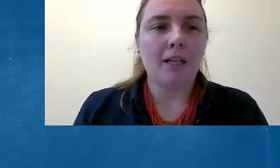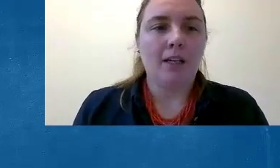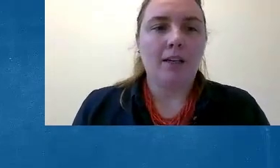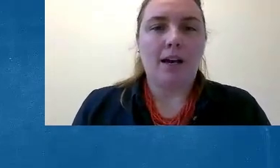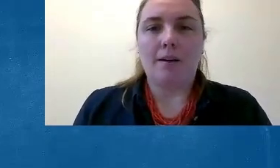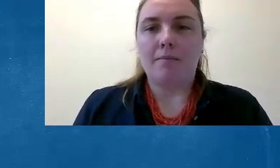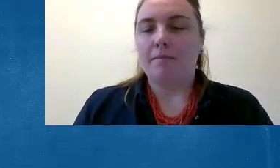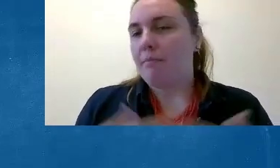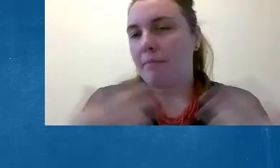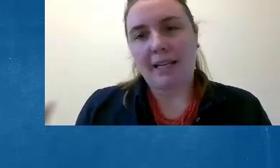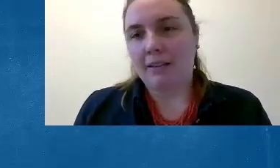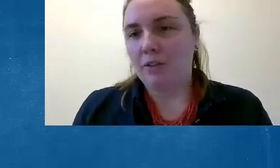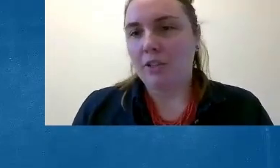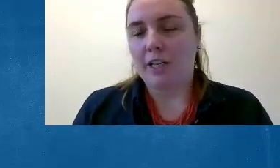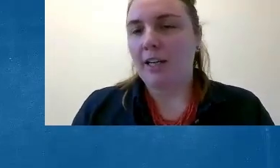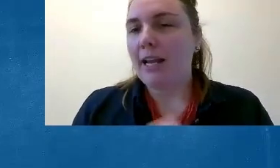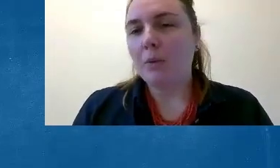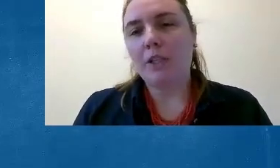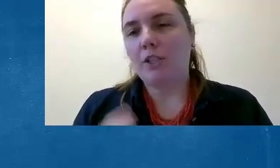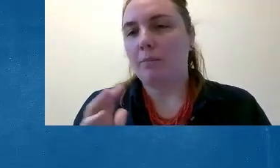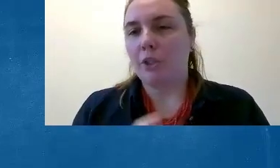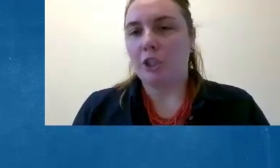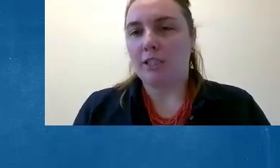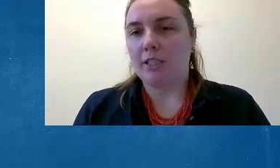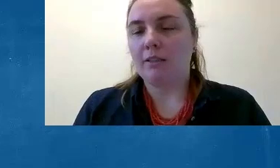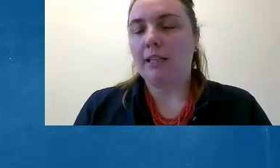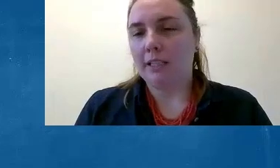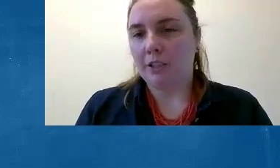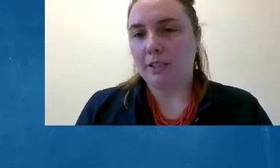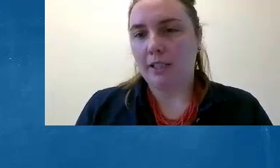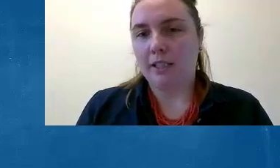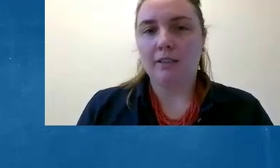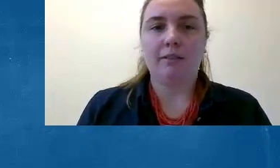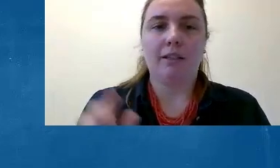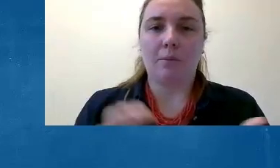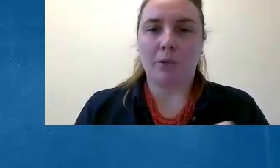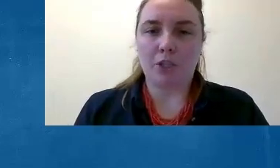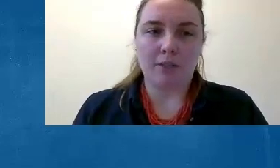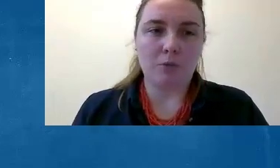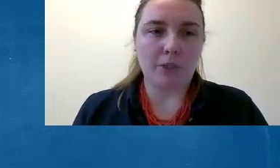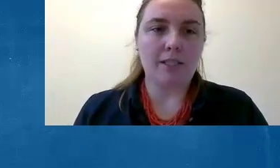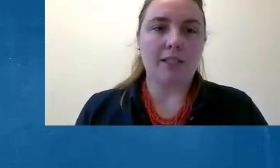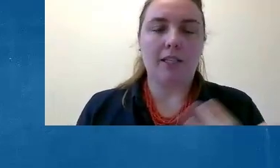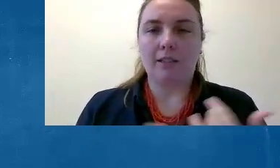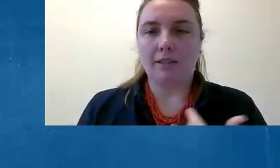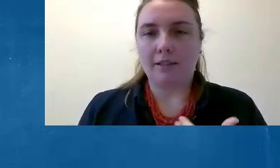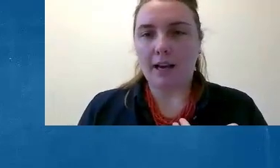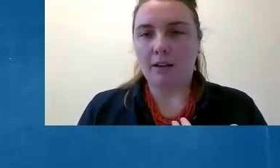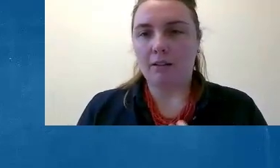today. Again, those are language, emergent literacy,